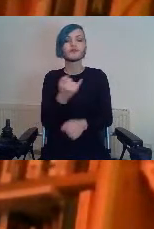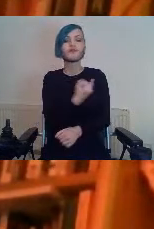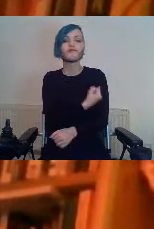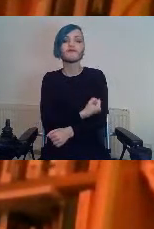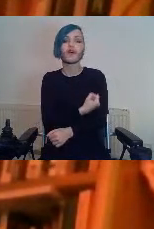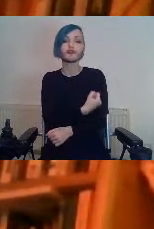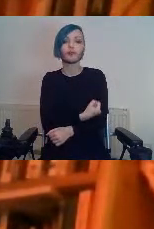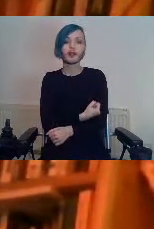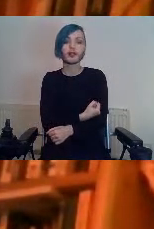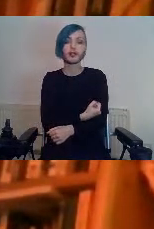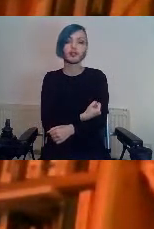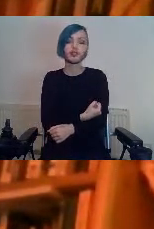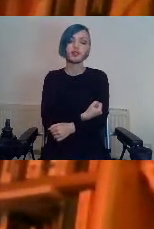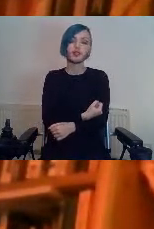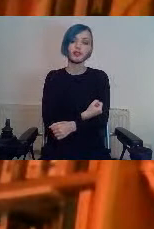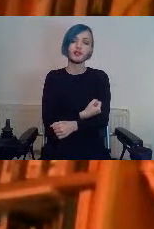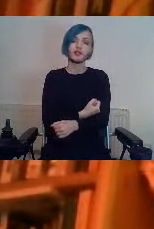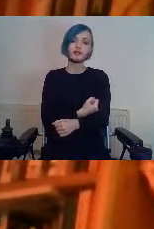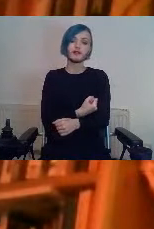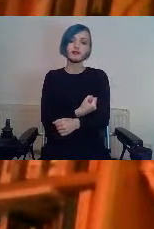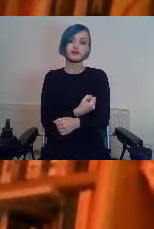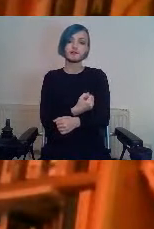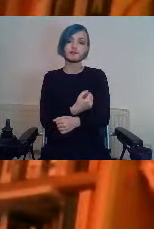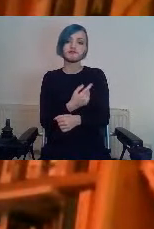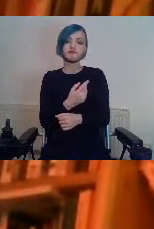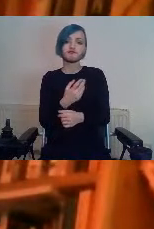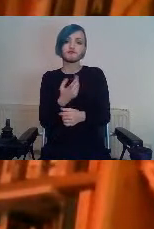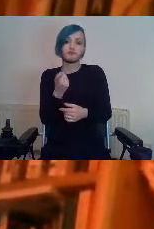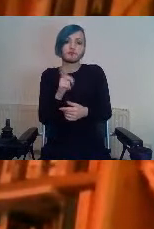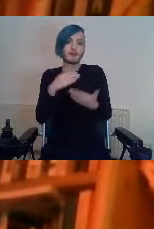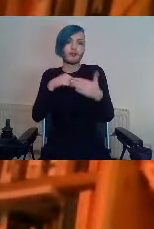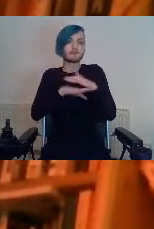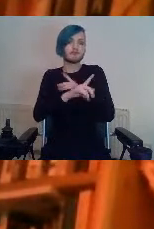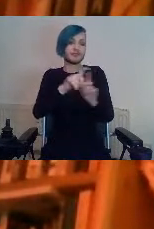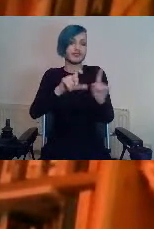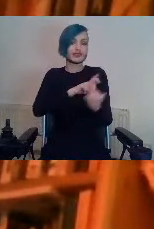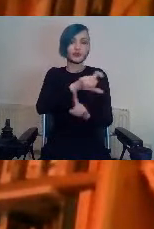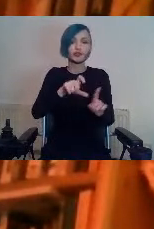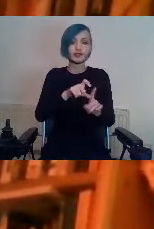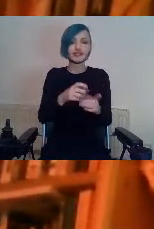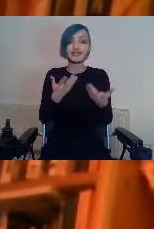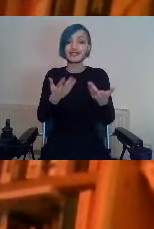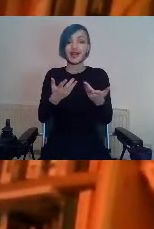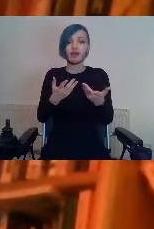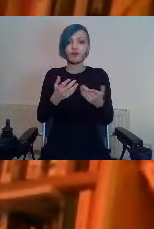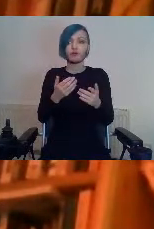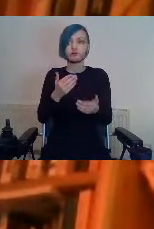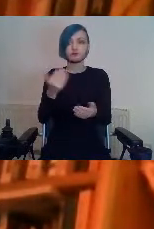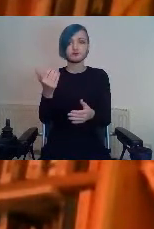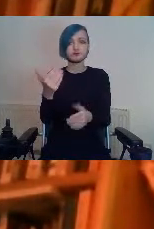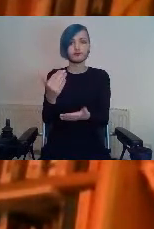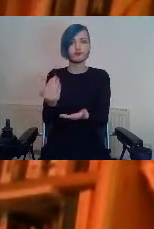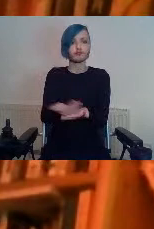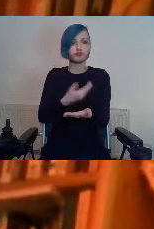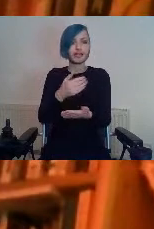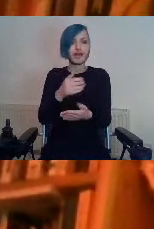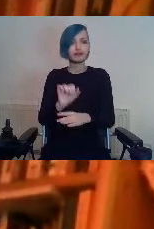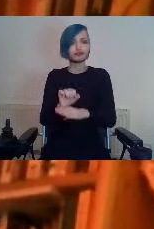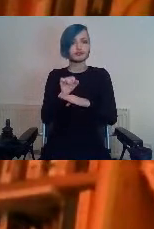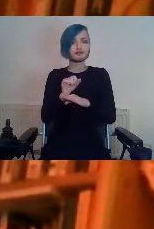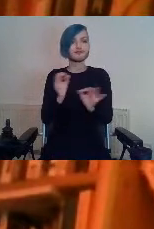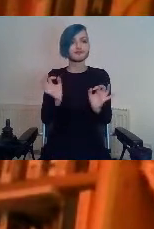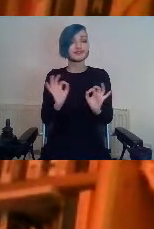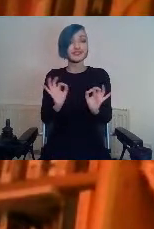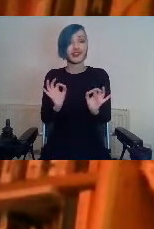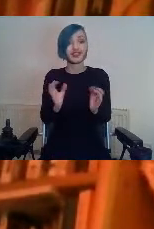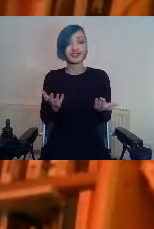fragile parts of our society are not protected well for such times, as if